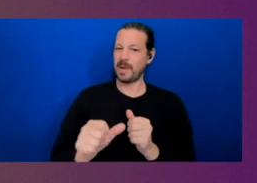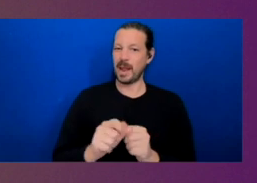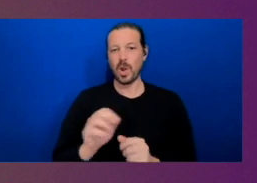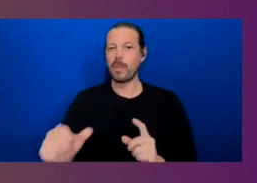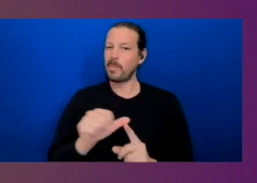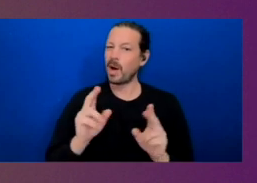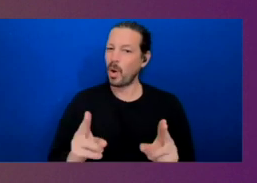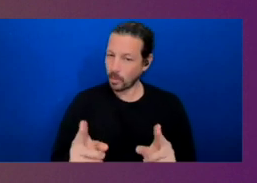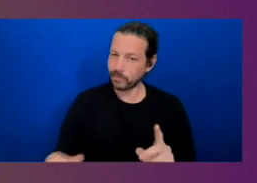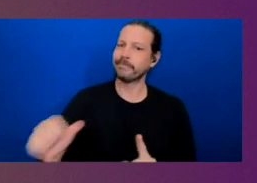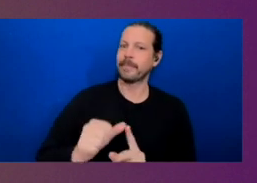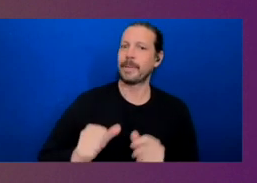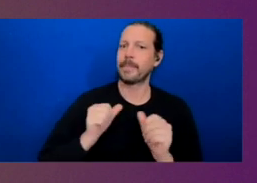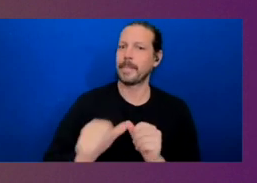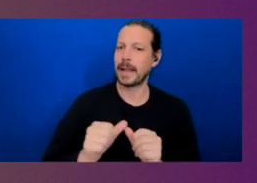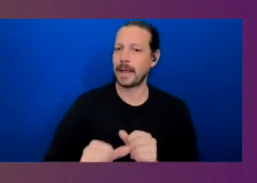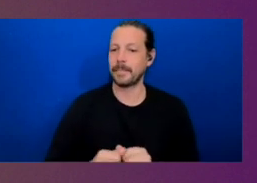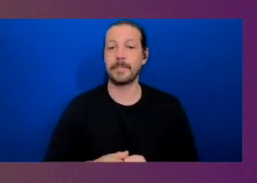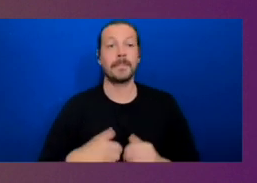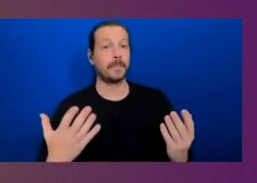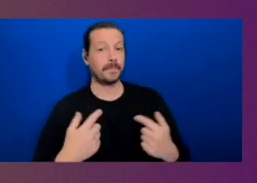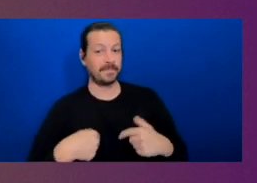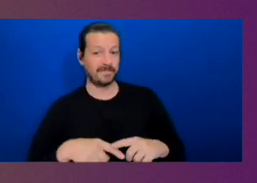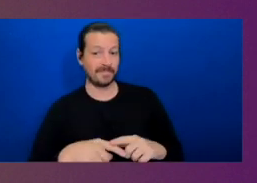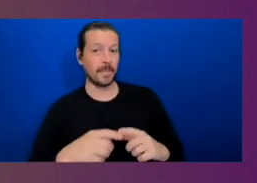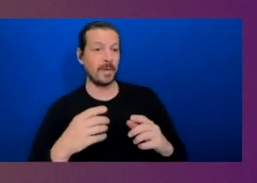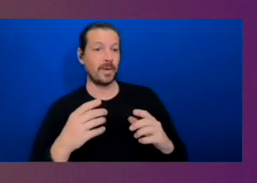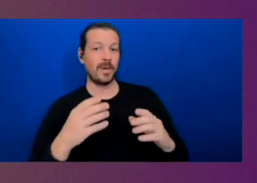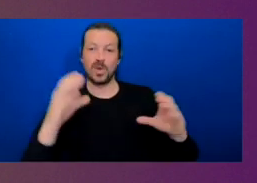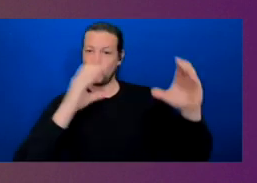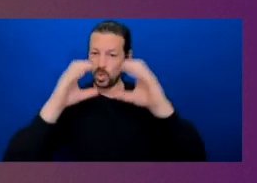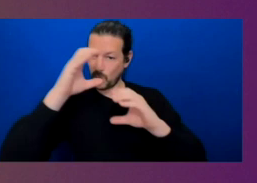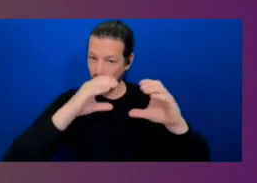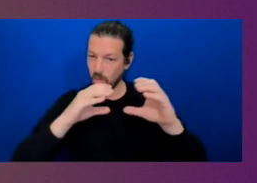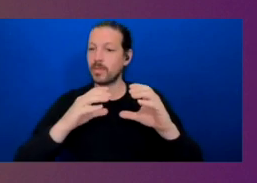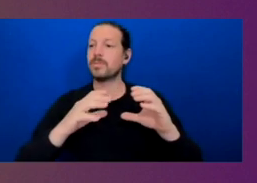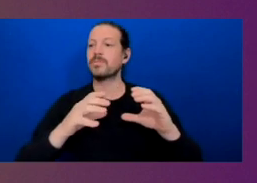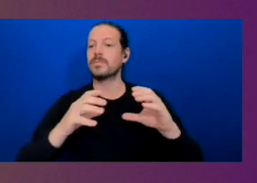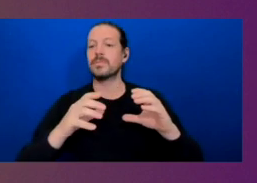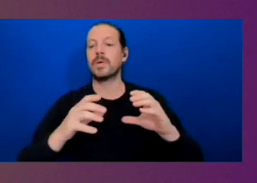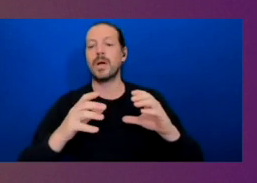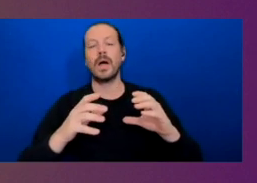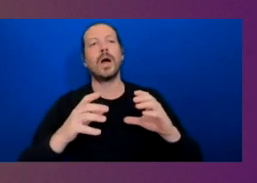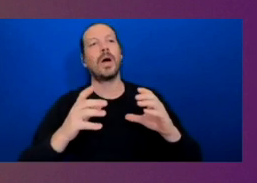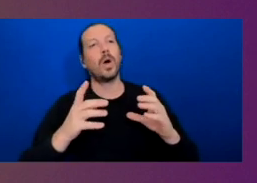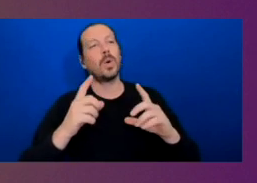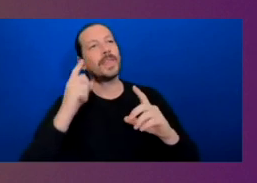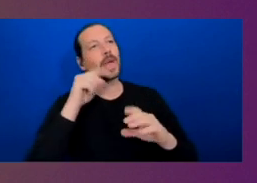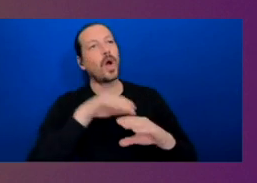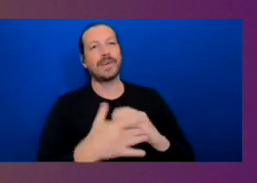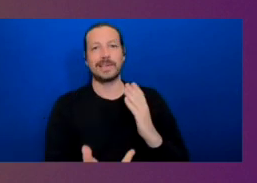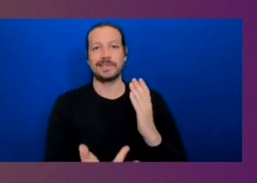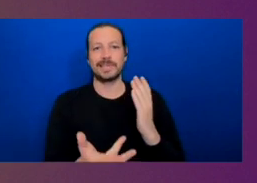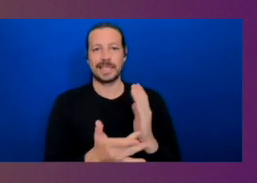I think coming from Google, we always try to see how technology can provide that the bridge of